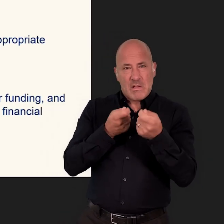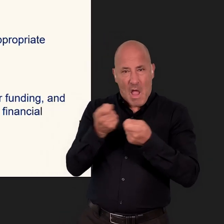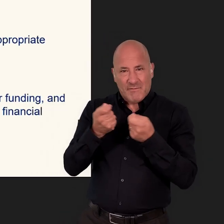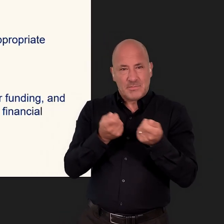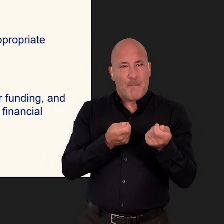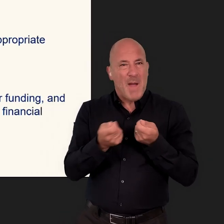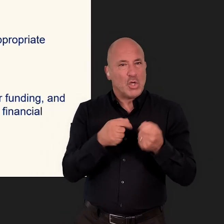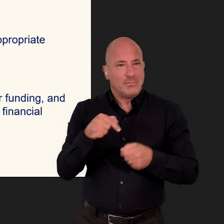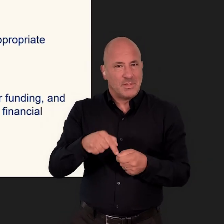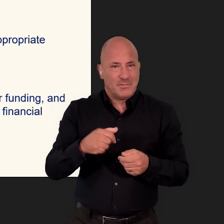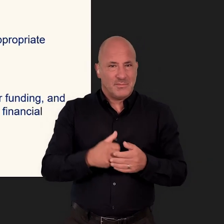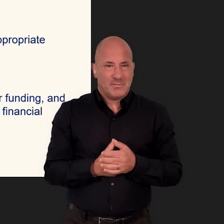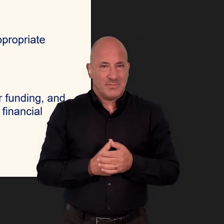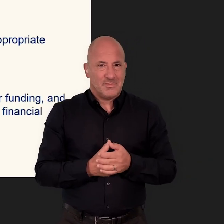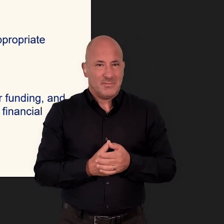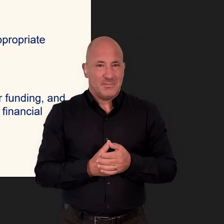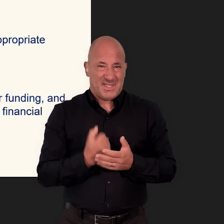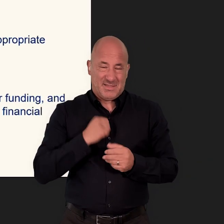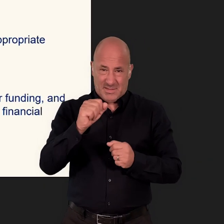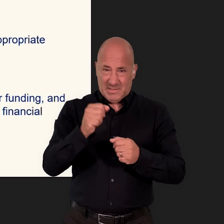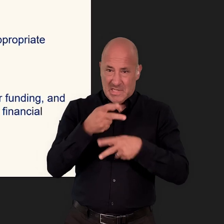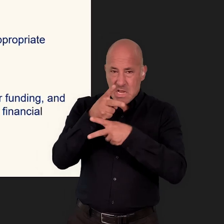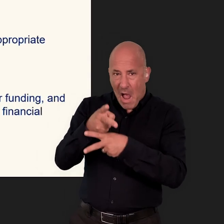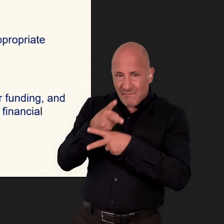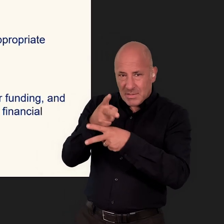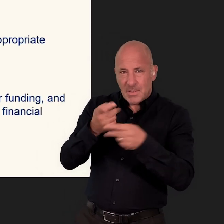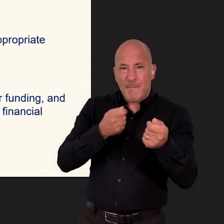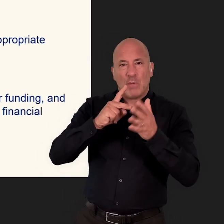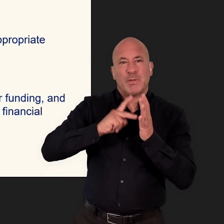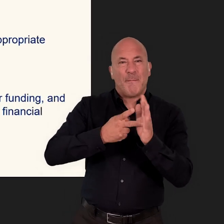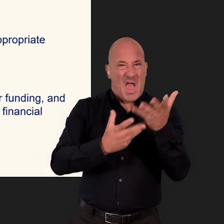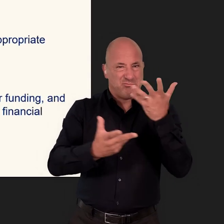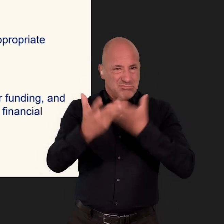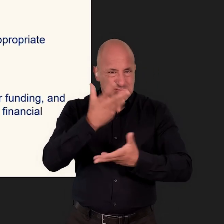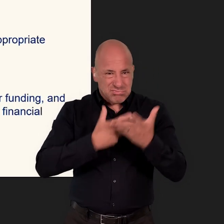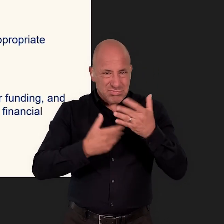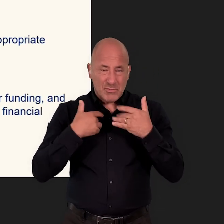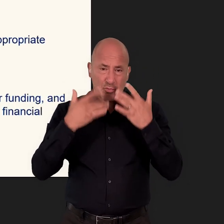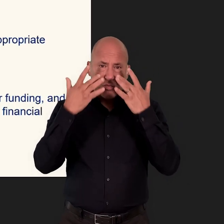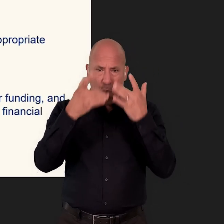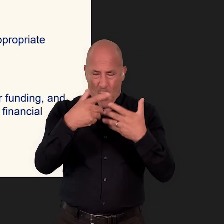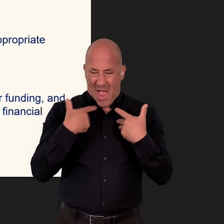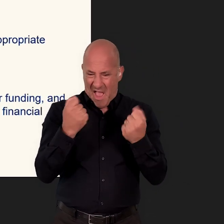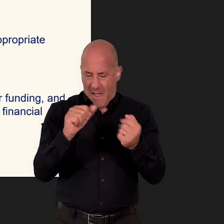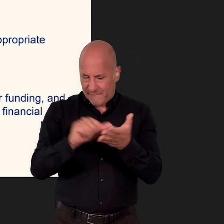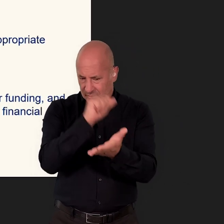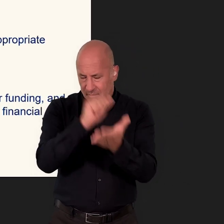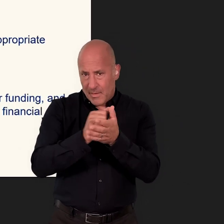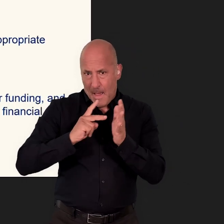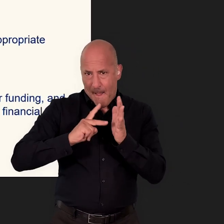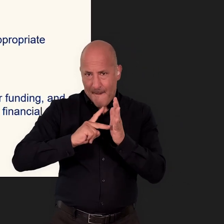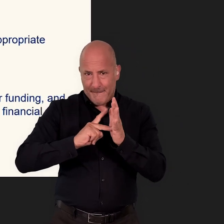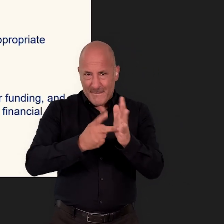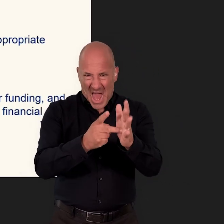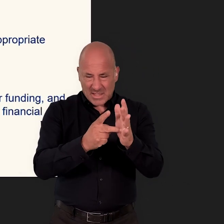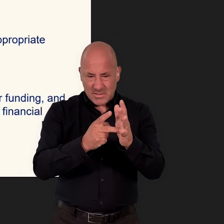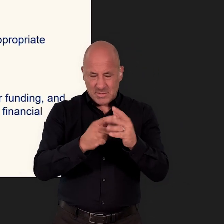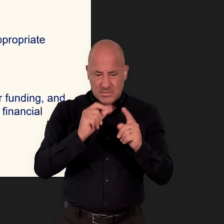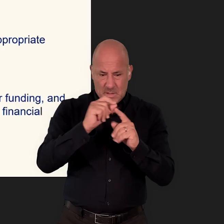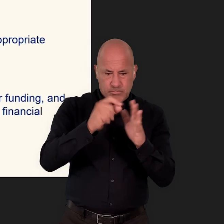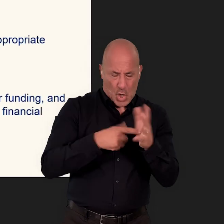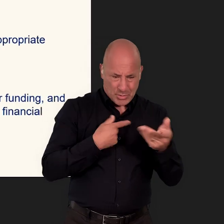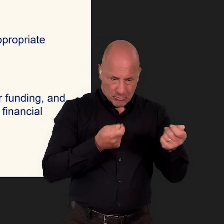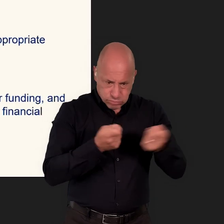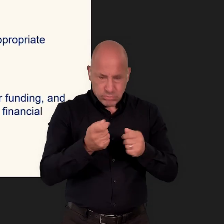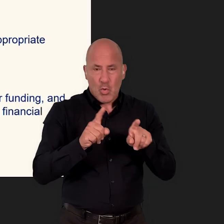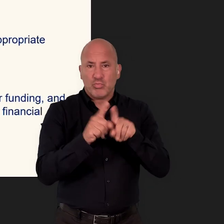Governance and management of the activity. Set out your governance and management plans, demonstrating that you have